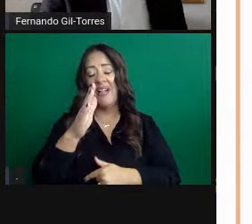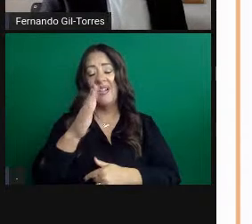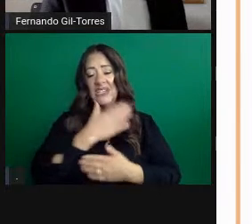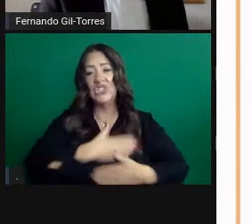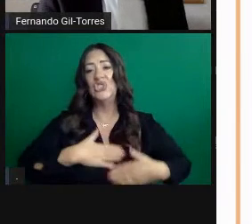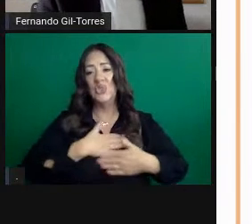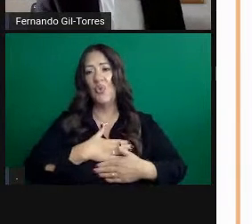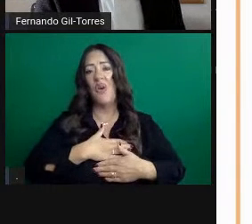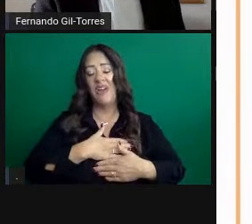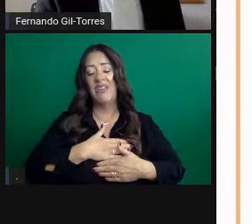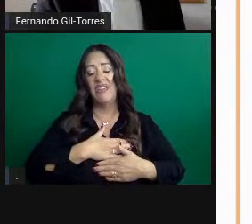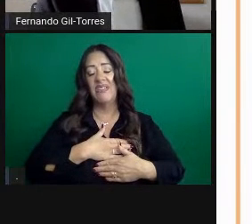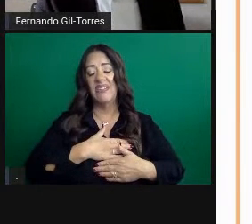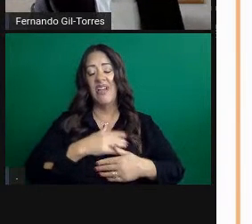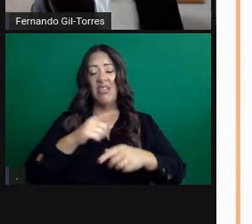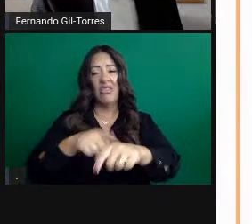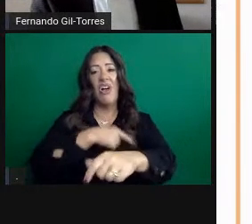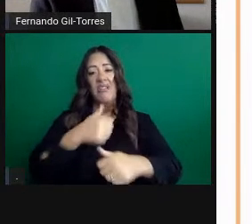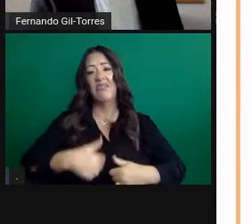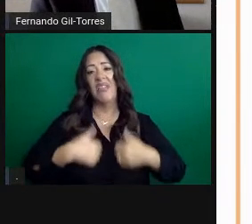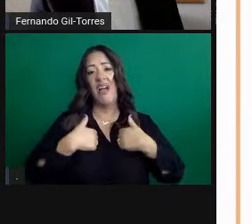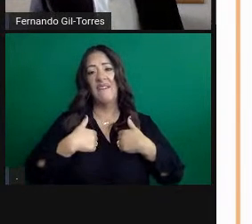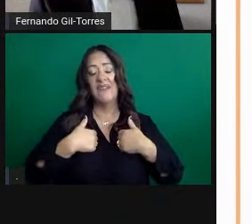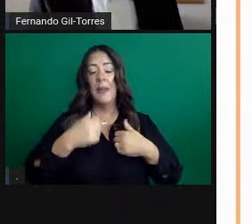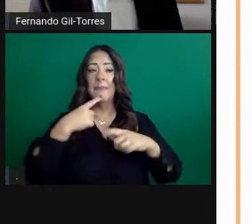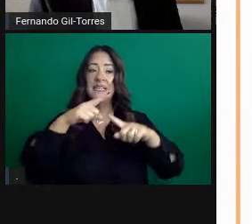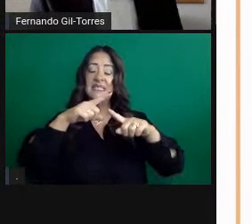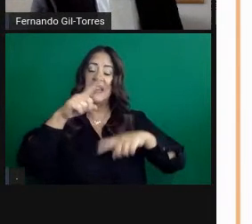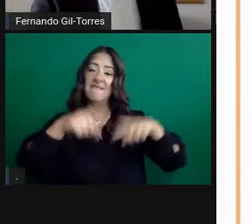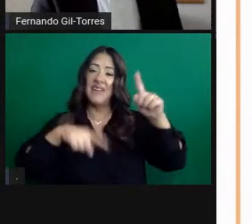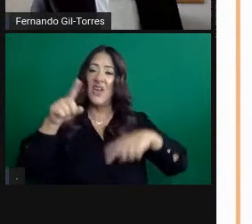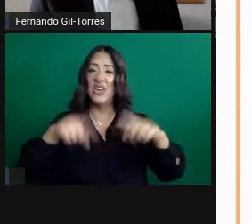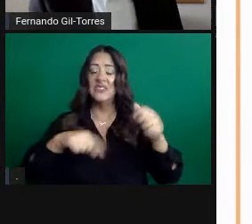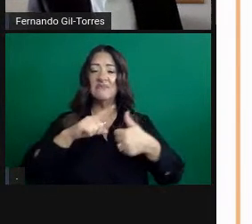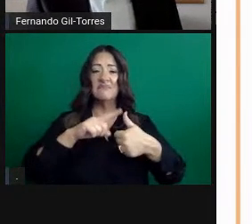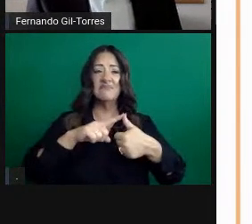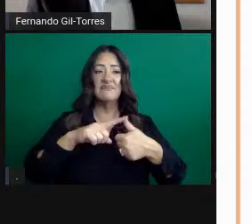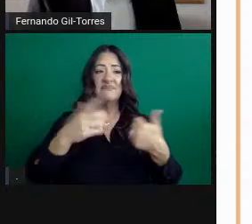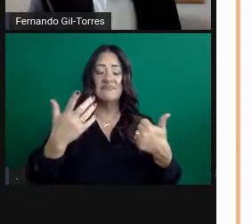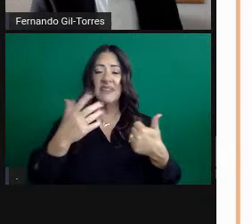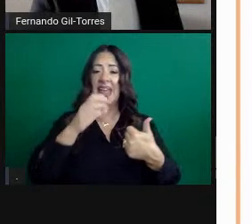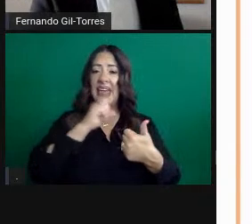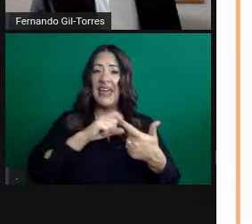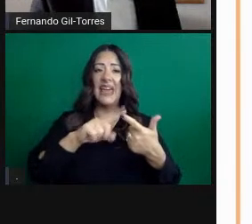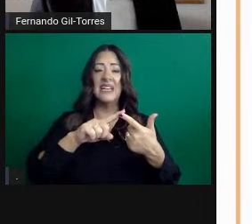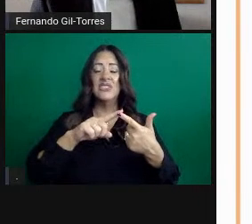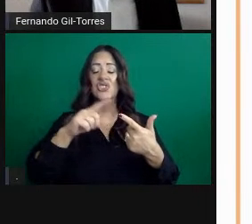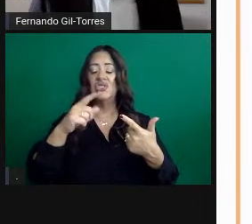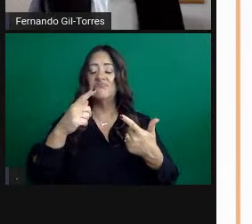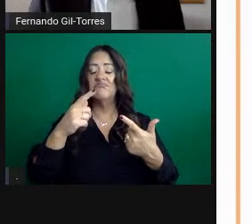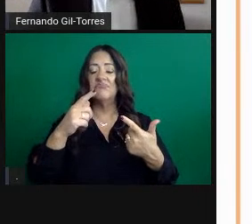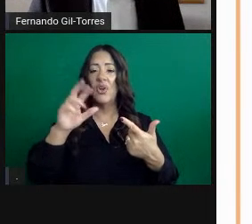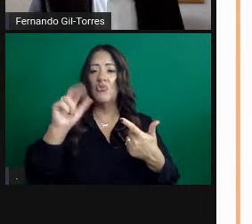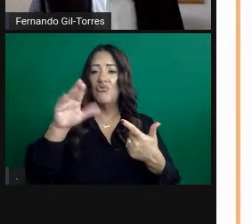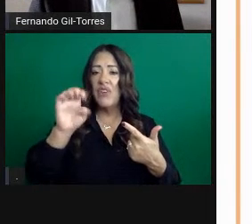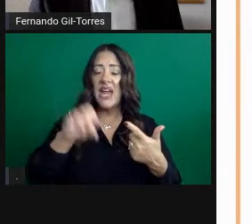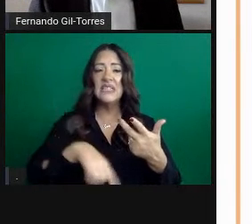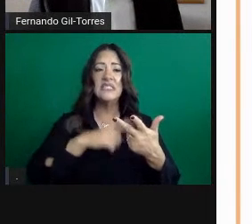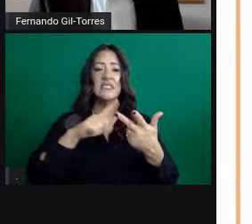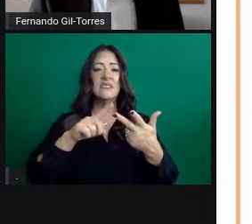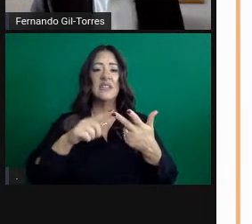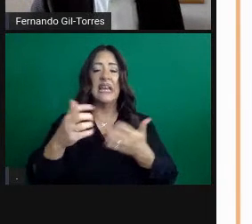varies by gender, by race, by income, by education, by